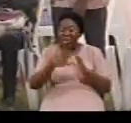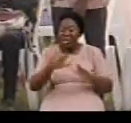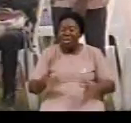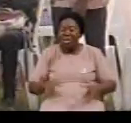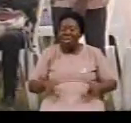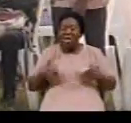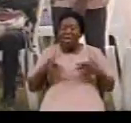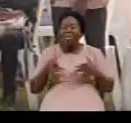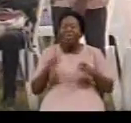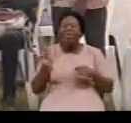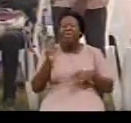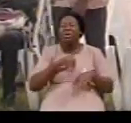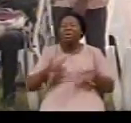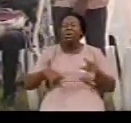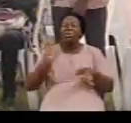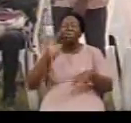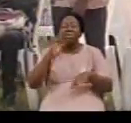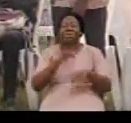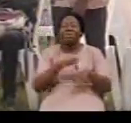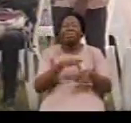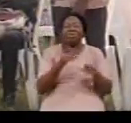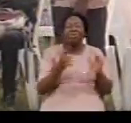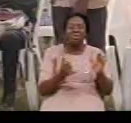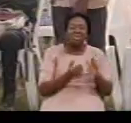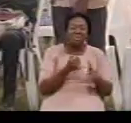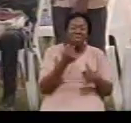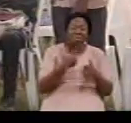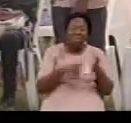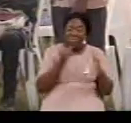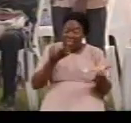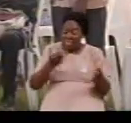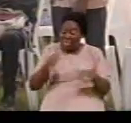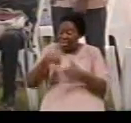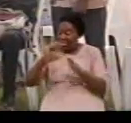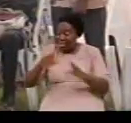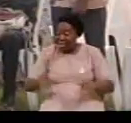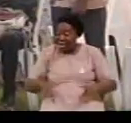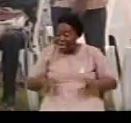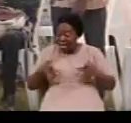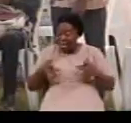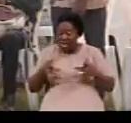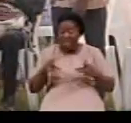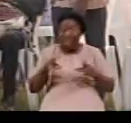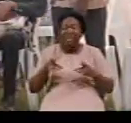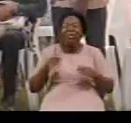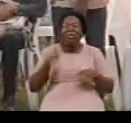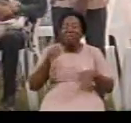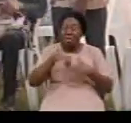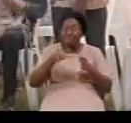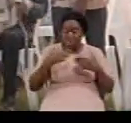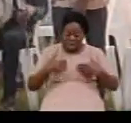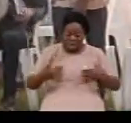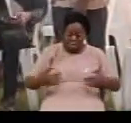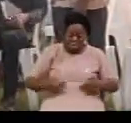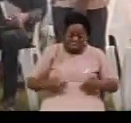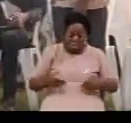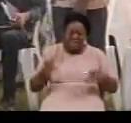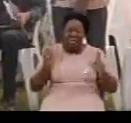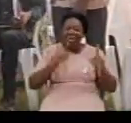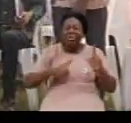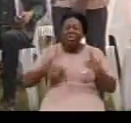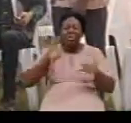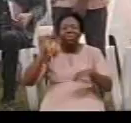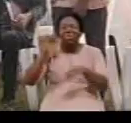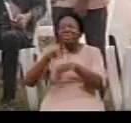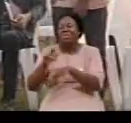Lord will touch your Lazarus. What is your Lazarus? Is your Lazarus here with you in your body? The Lord will touch your Lazarus.